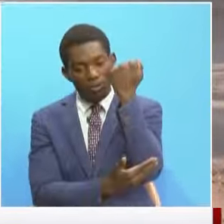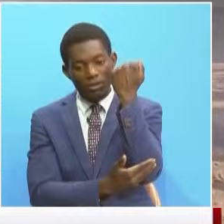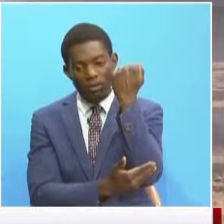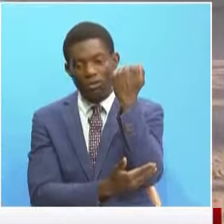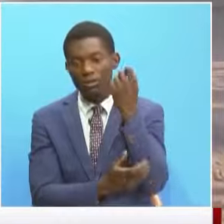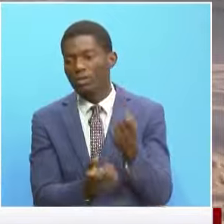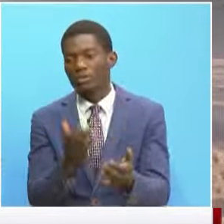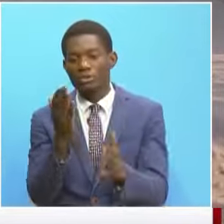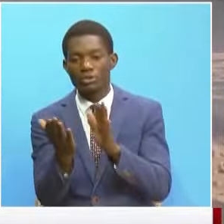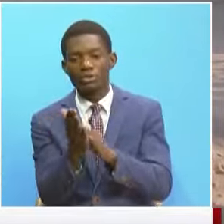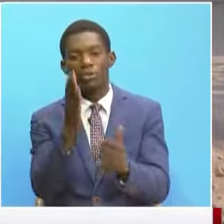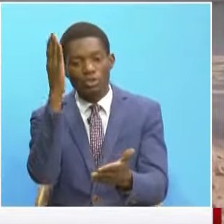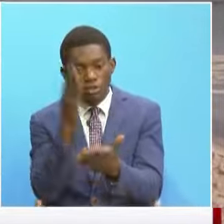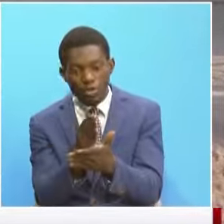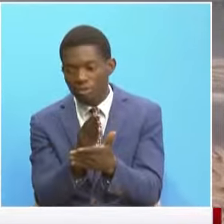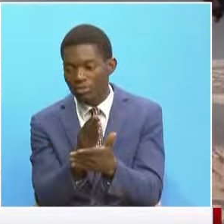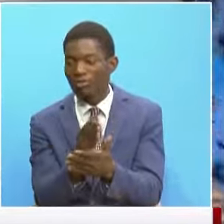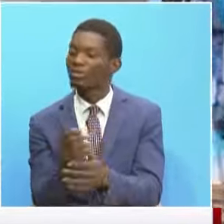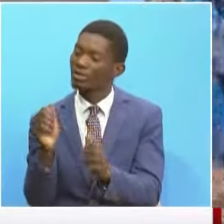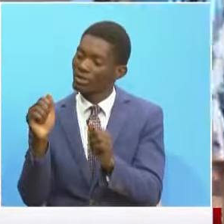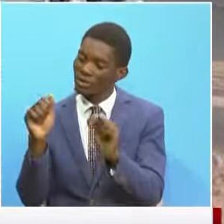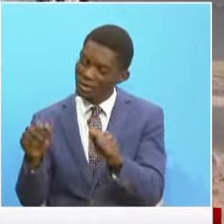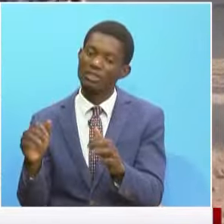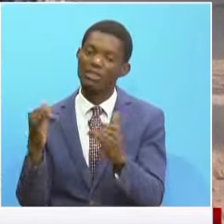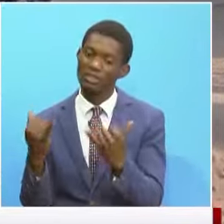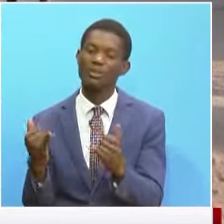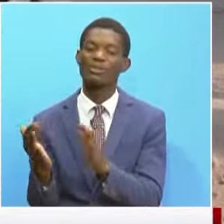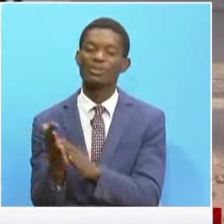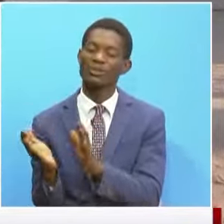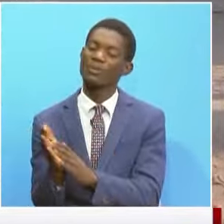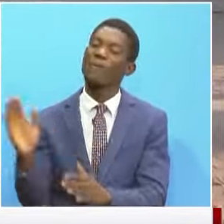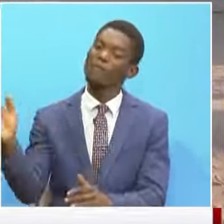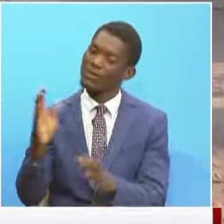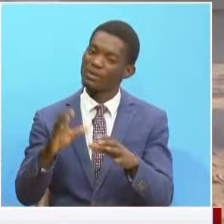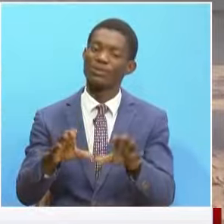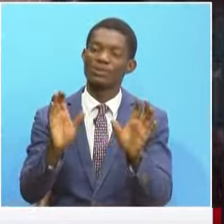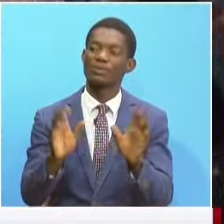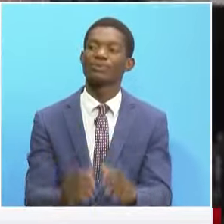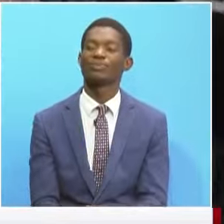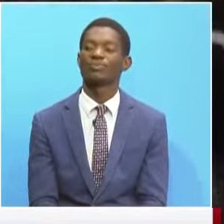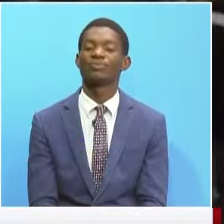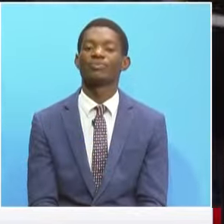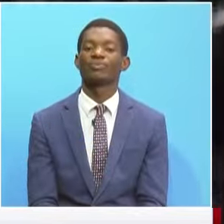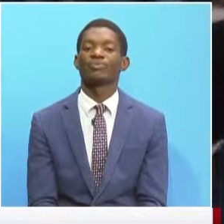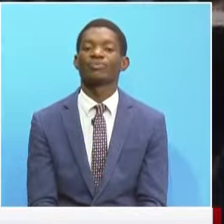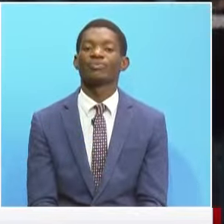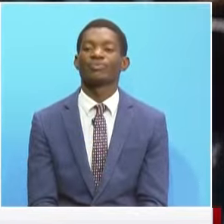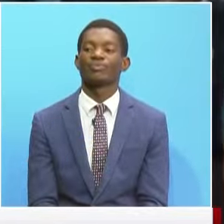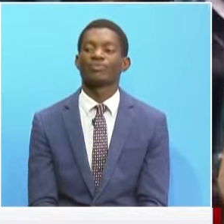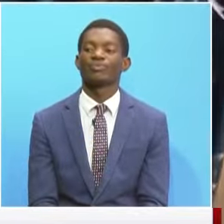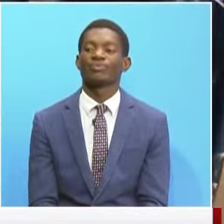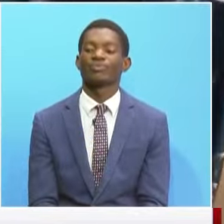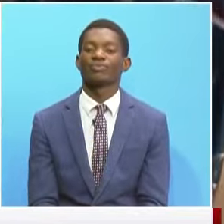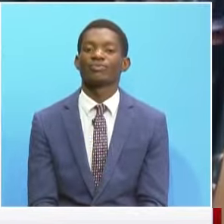the government for bringing KGS because it's helping a lot of girls. I promise to give you the best. Helen Chisha in Lusangazi